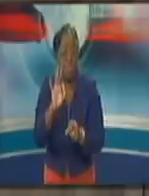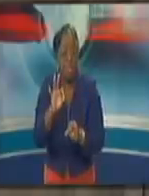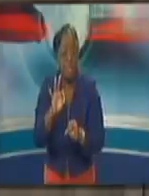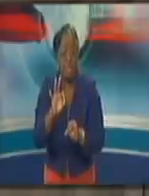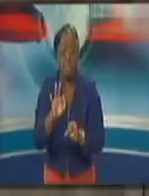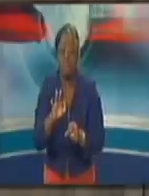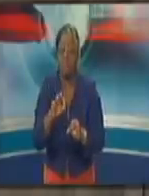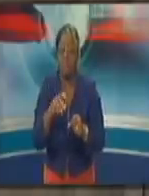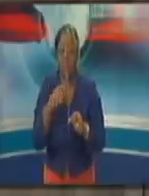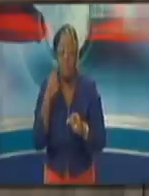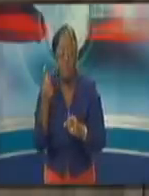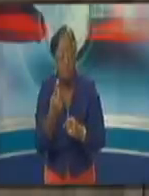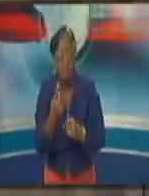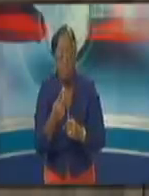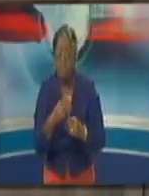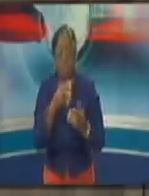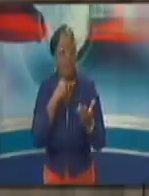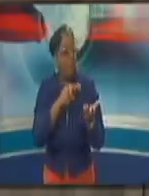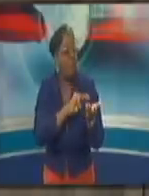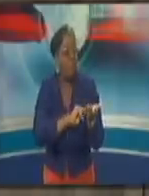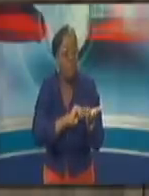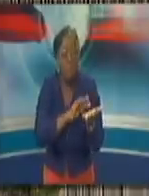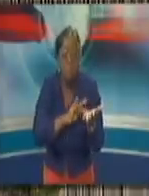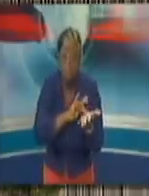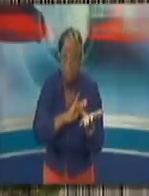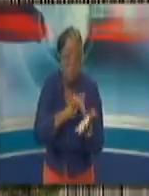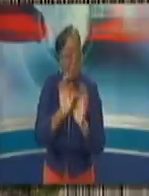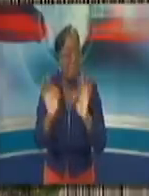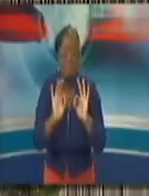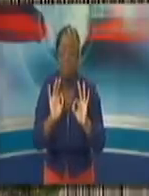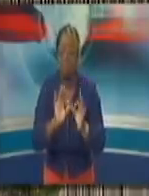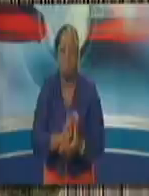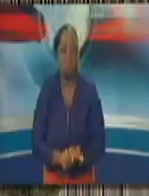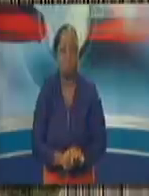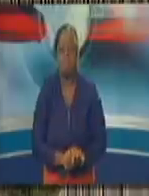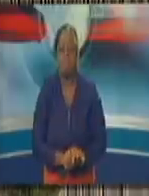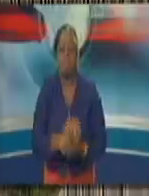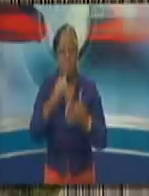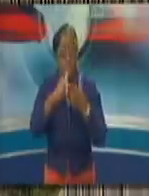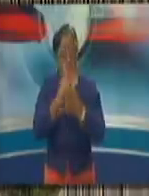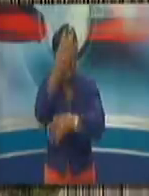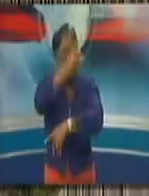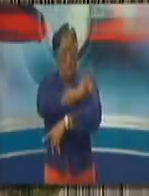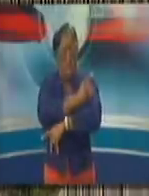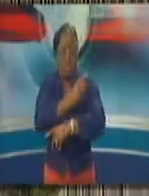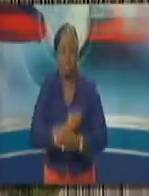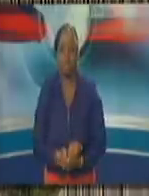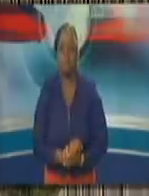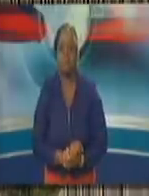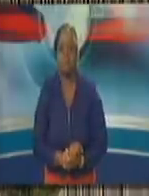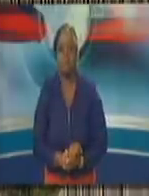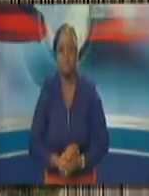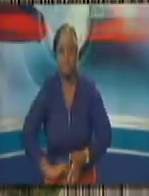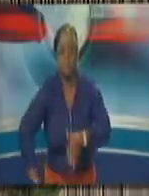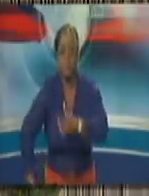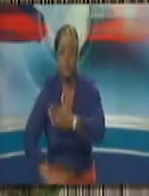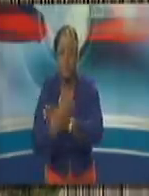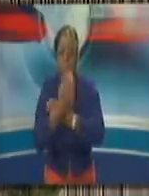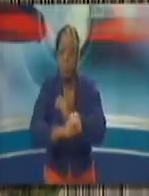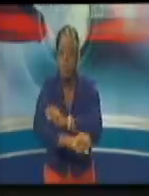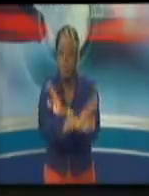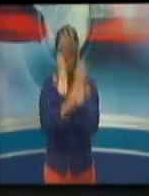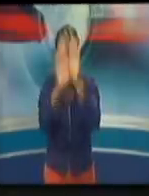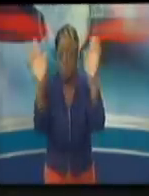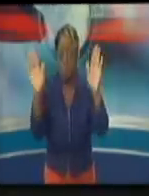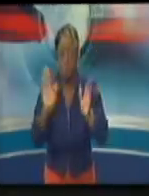it by way of medication. Newsday. Hi, good morning. Shane, Supervision Newsday. Morning, Shane.